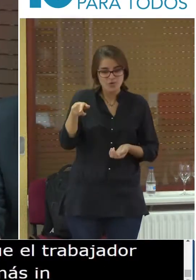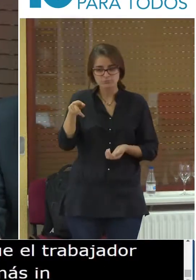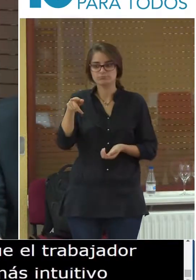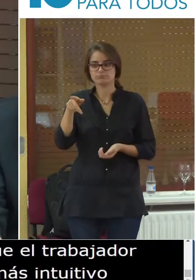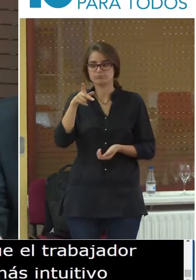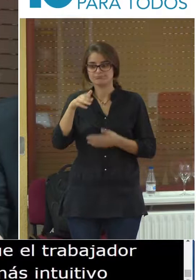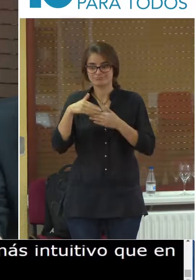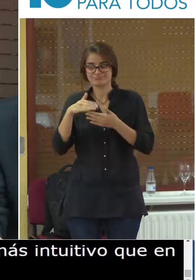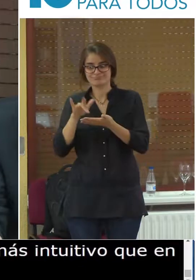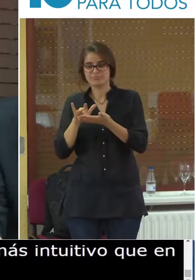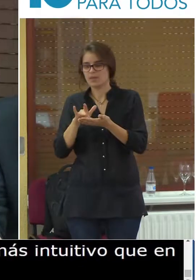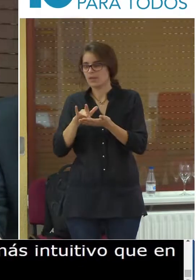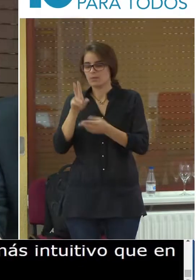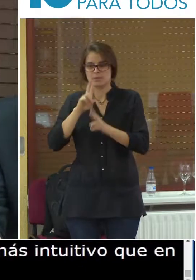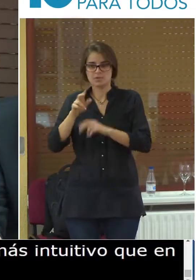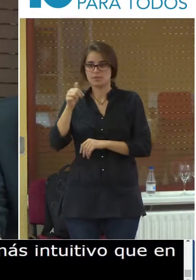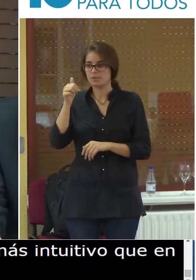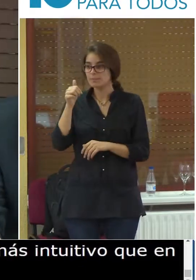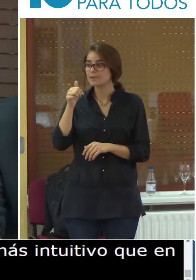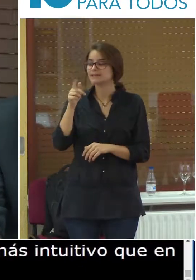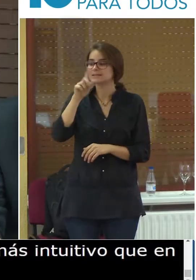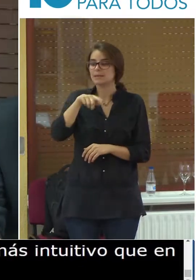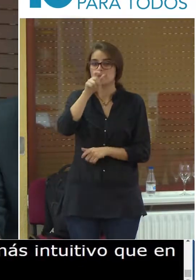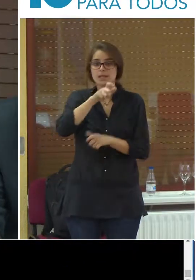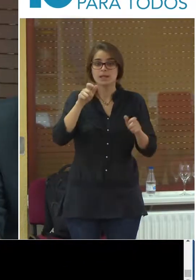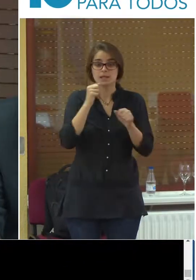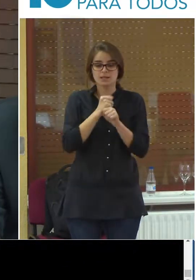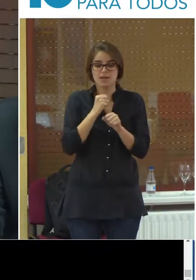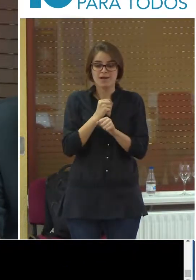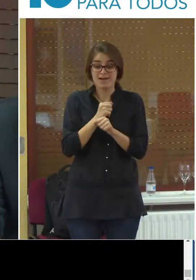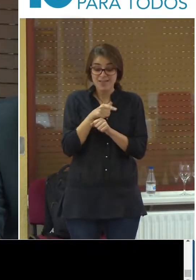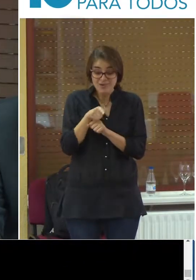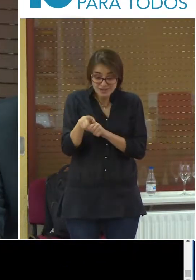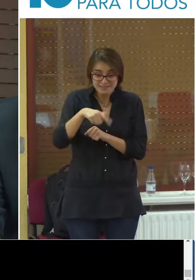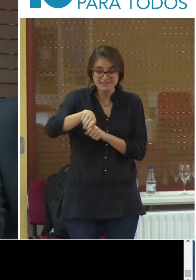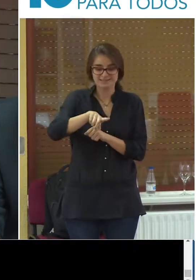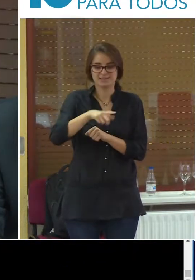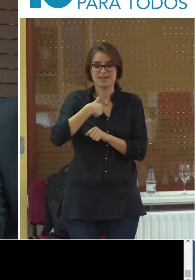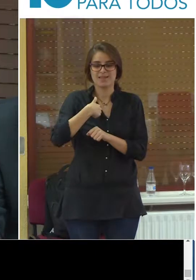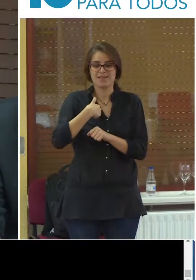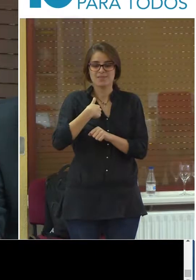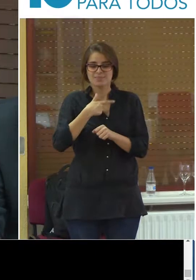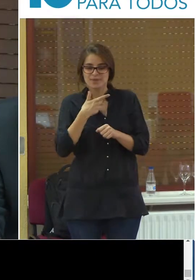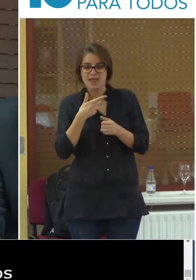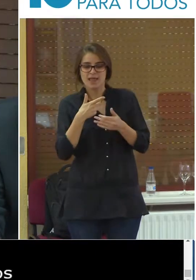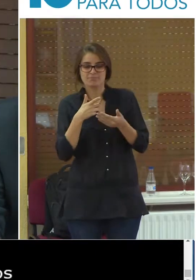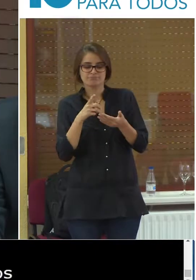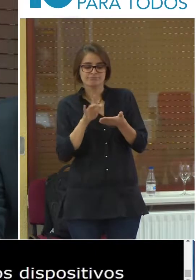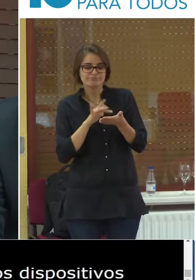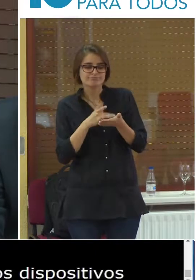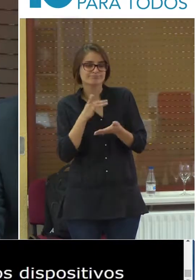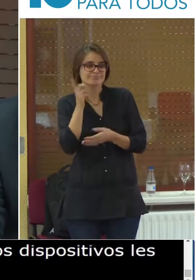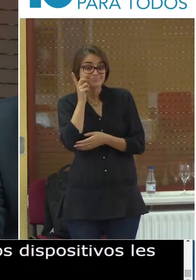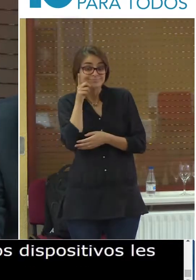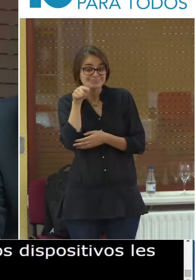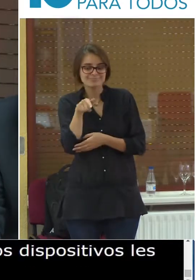and more intuitive way. These devices give users